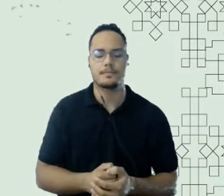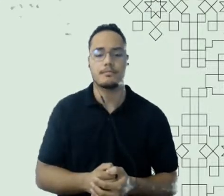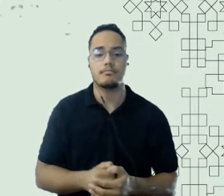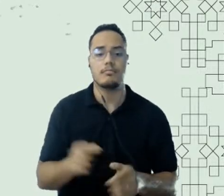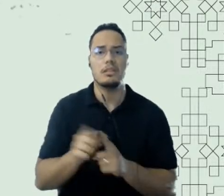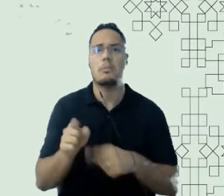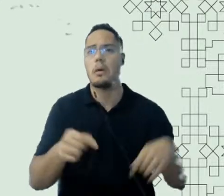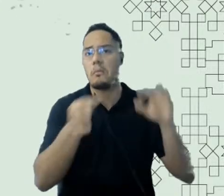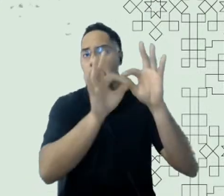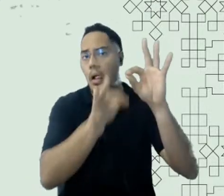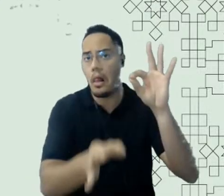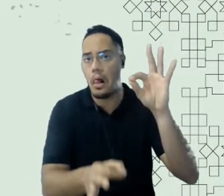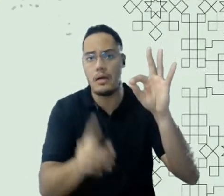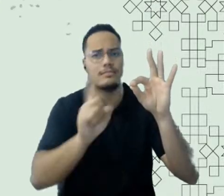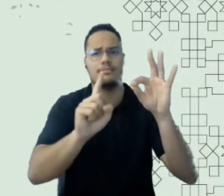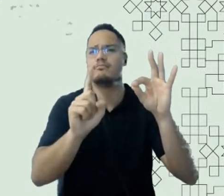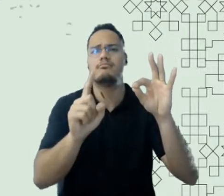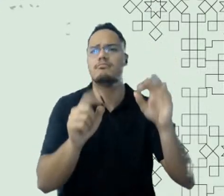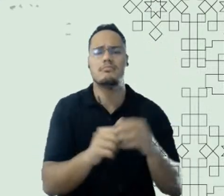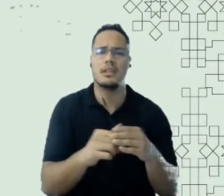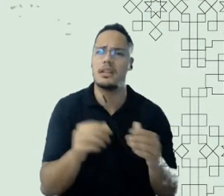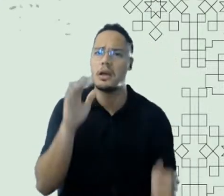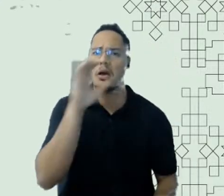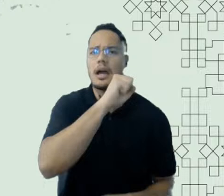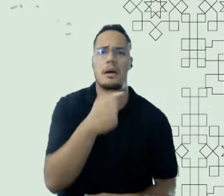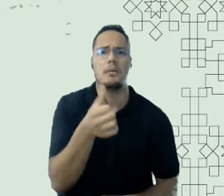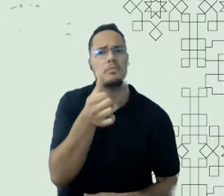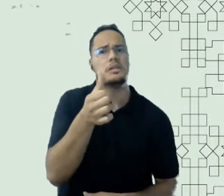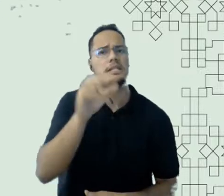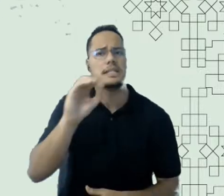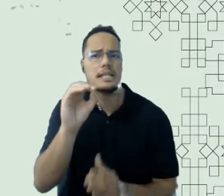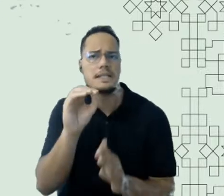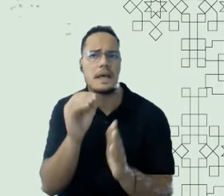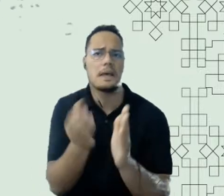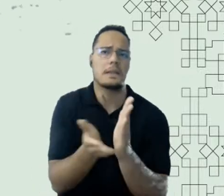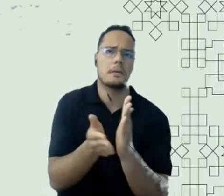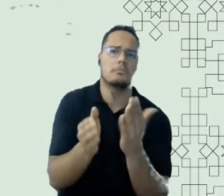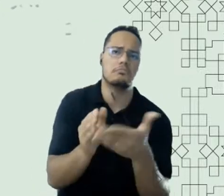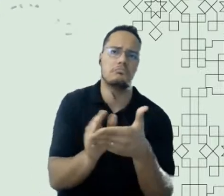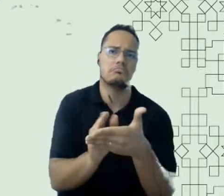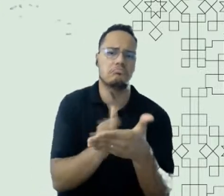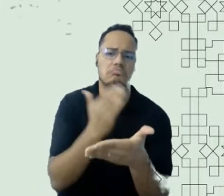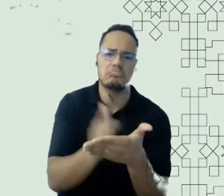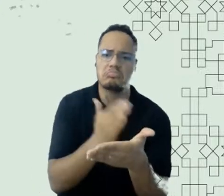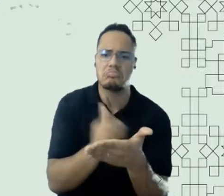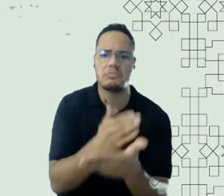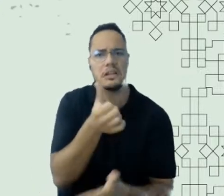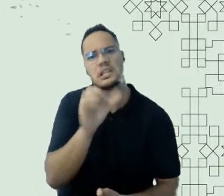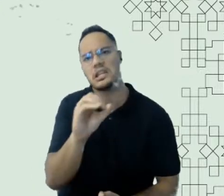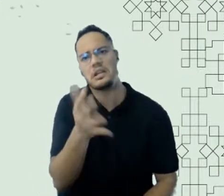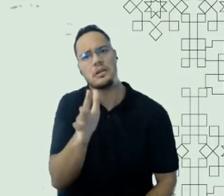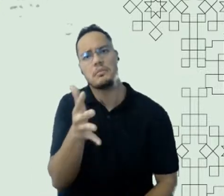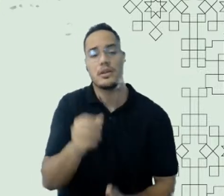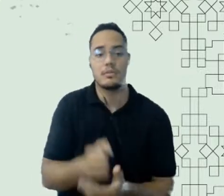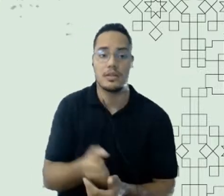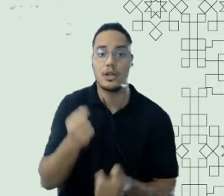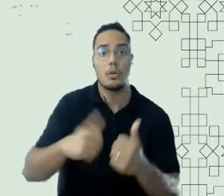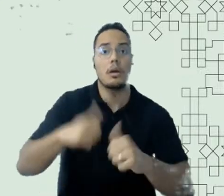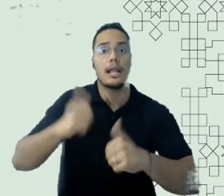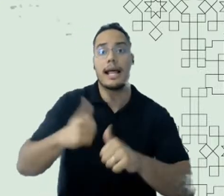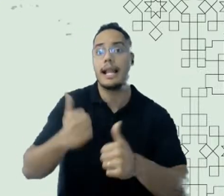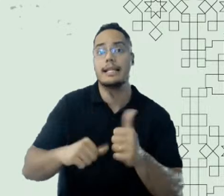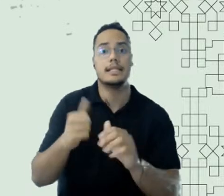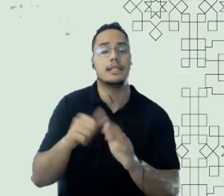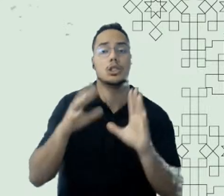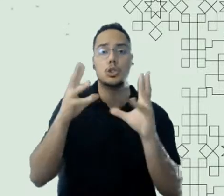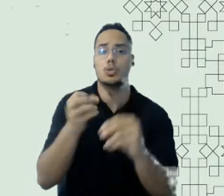For the analysis of a whole directive, it's wonderful, because we can have a very good, concise, but